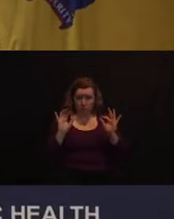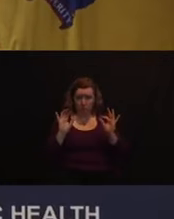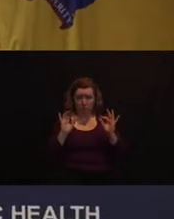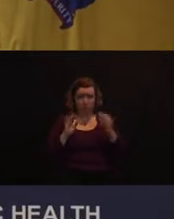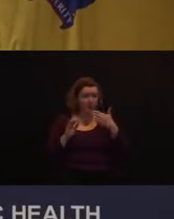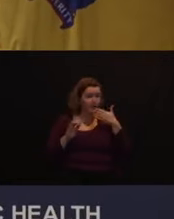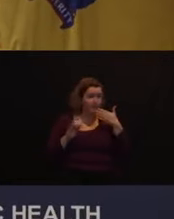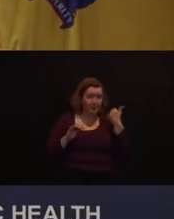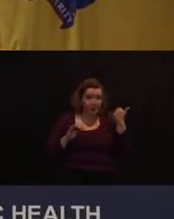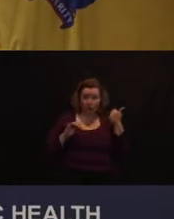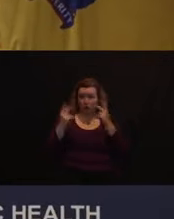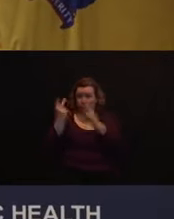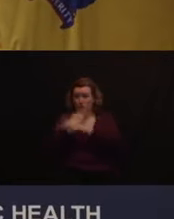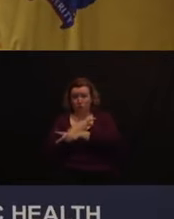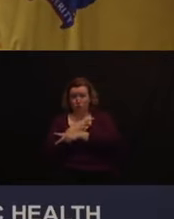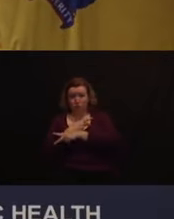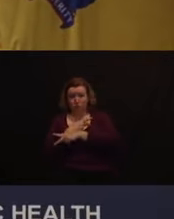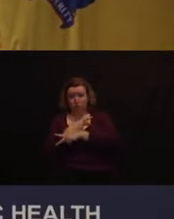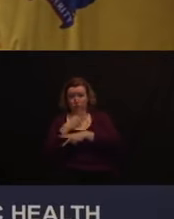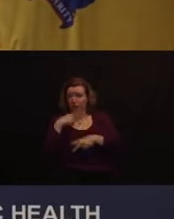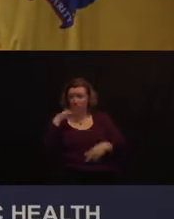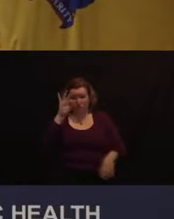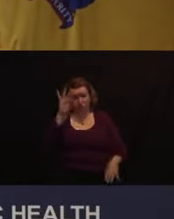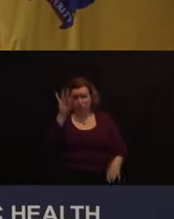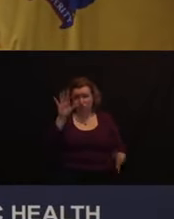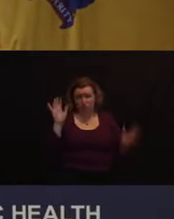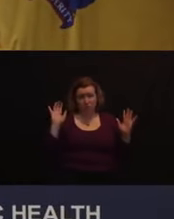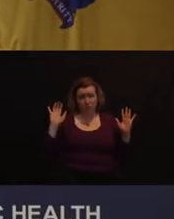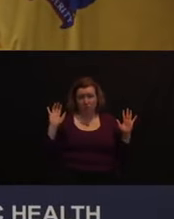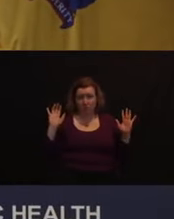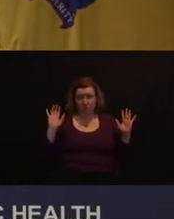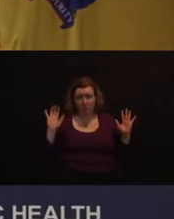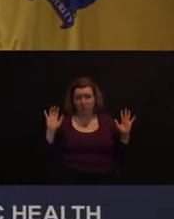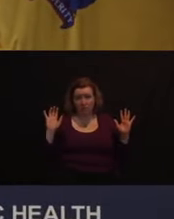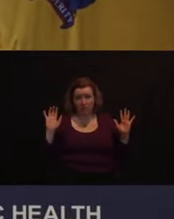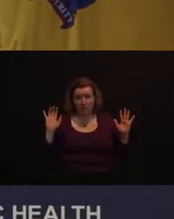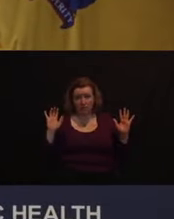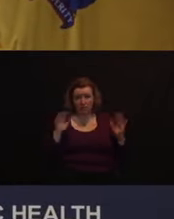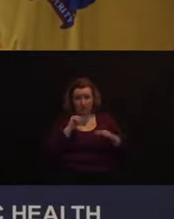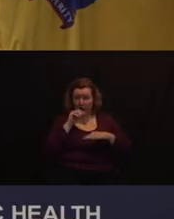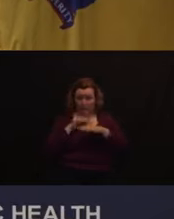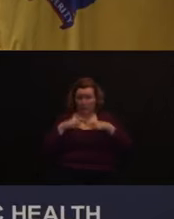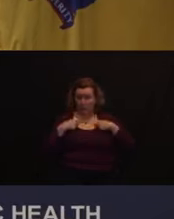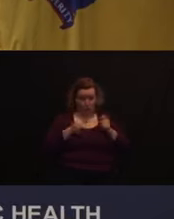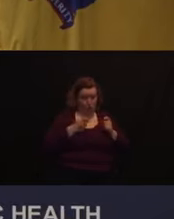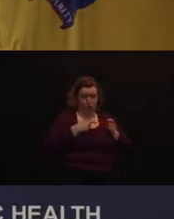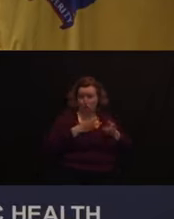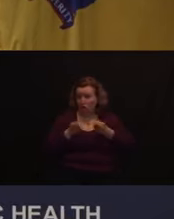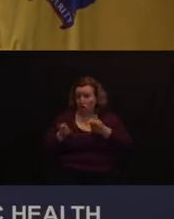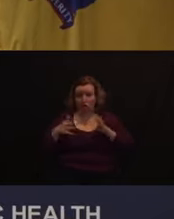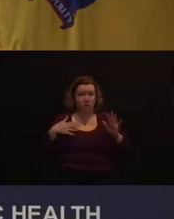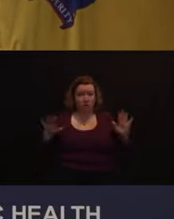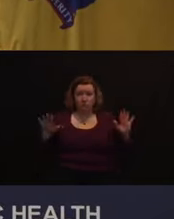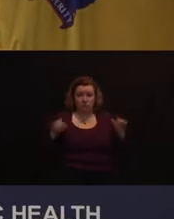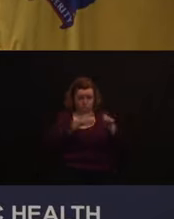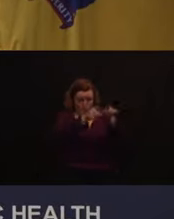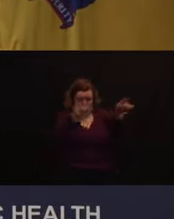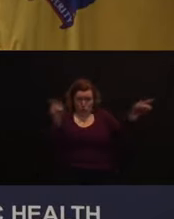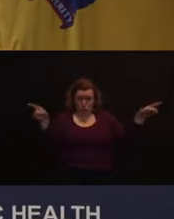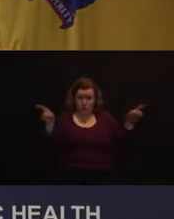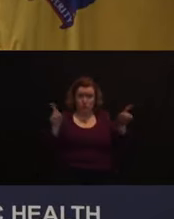proffer is going to move the needle from one of those models to the other. It's going to be the millions of us